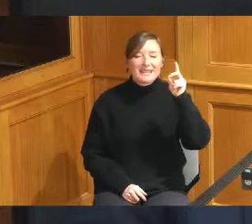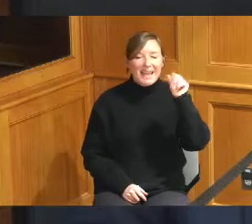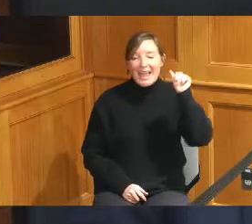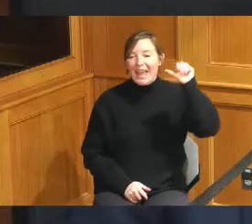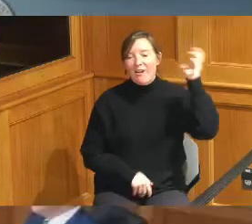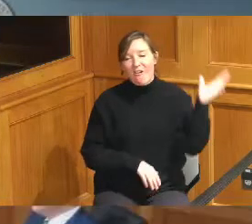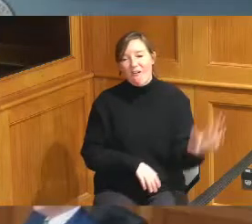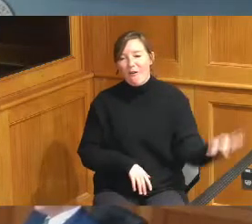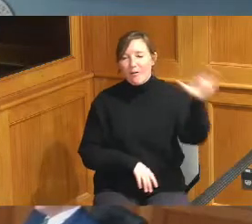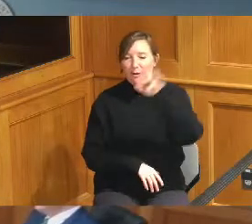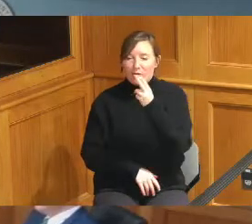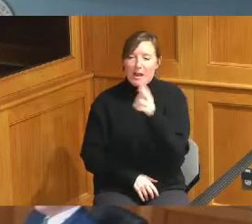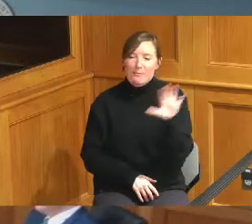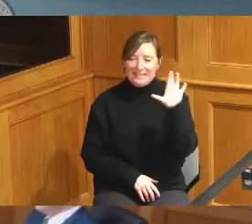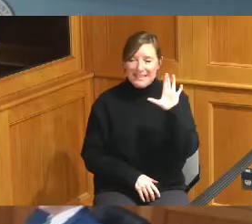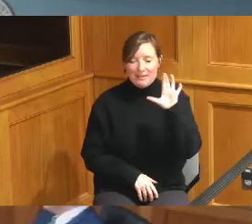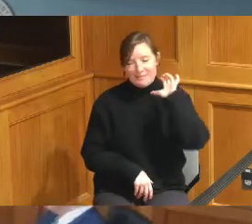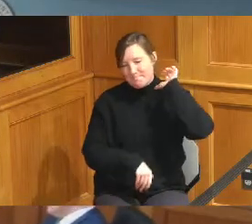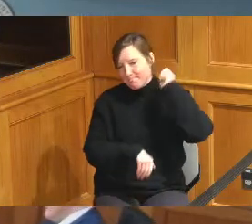County.